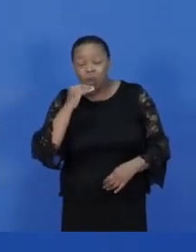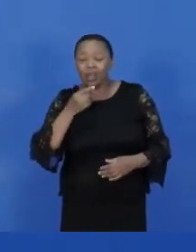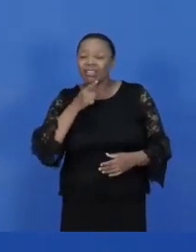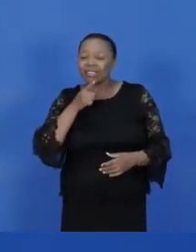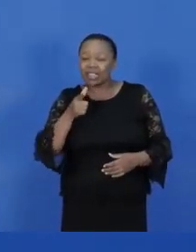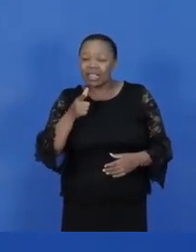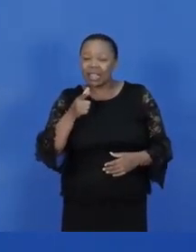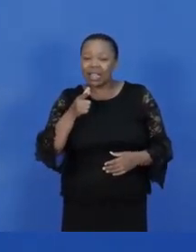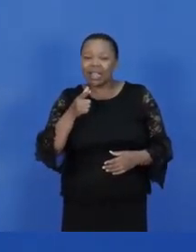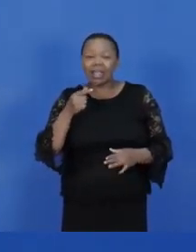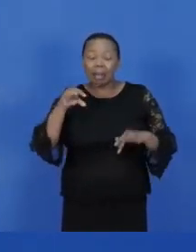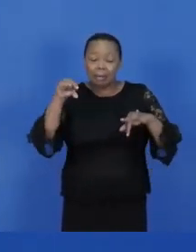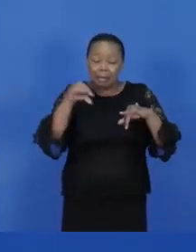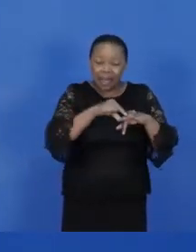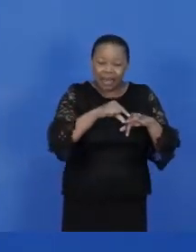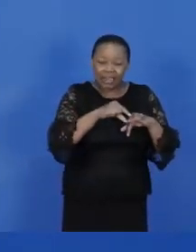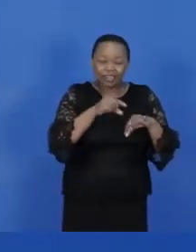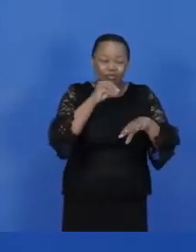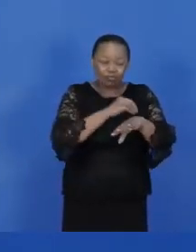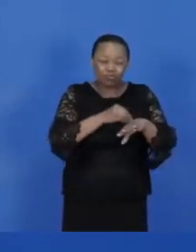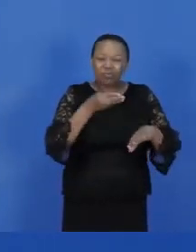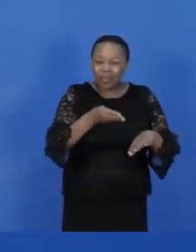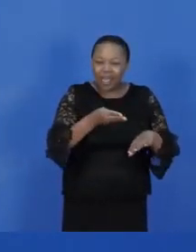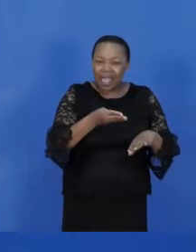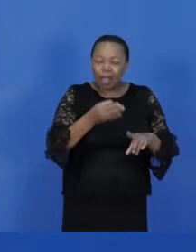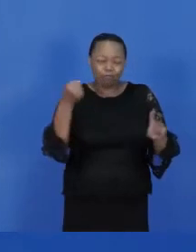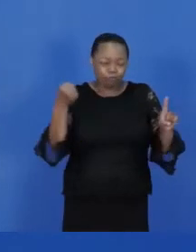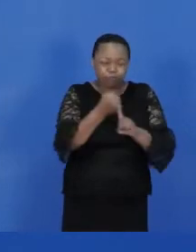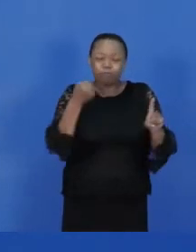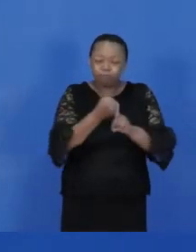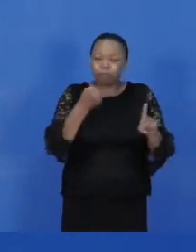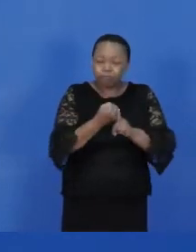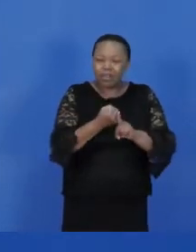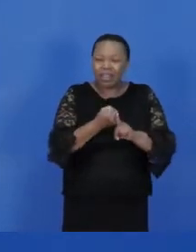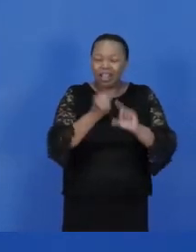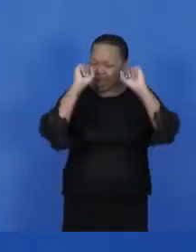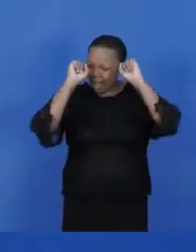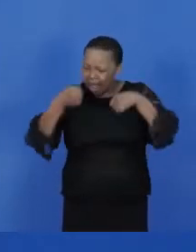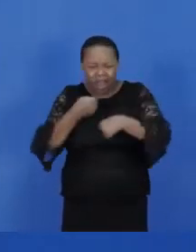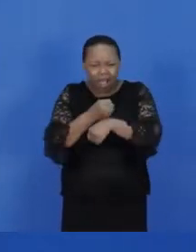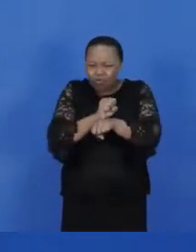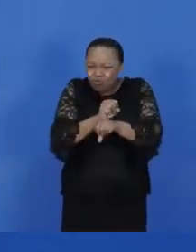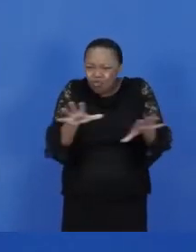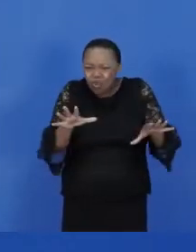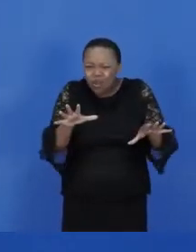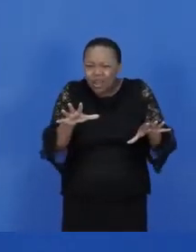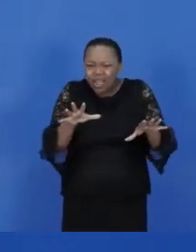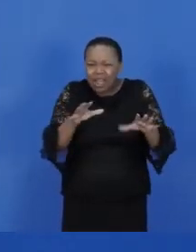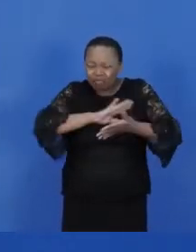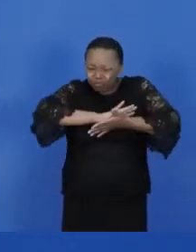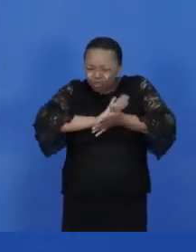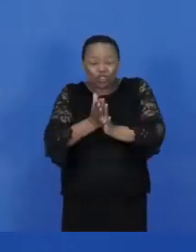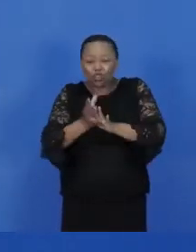married couples to say, for your marriage. Do not allow, you know, COVID-19 to destroy your marriage, you know, because